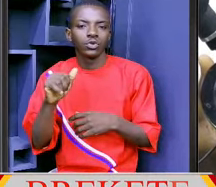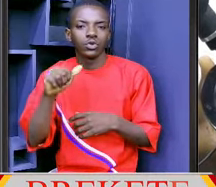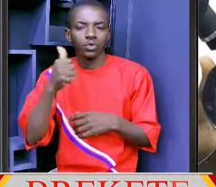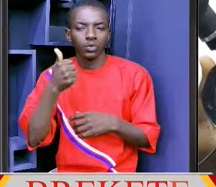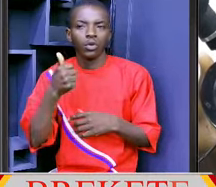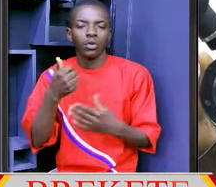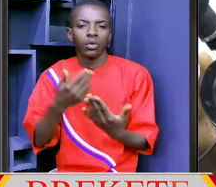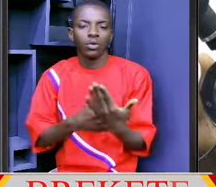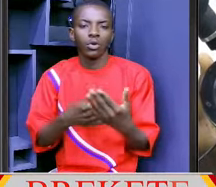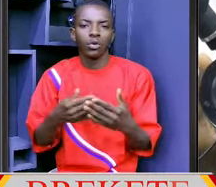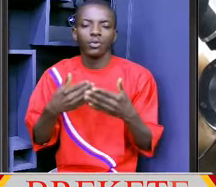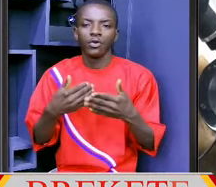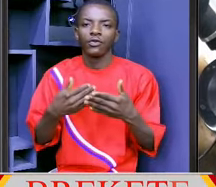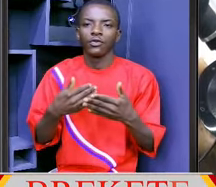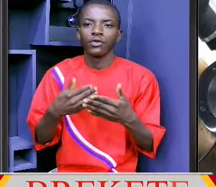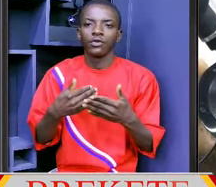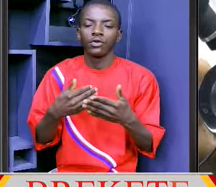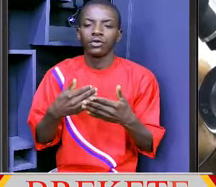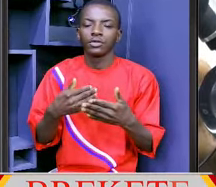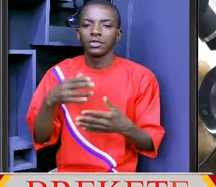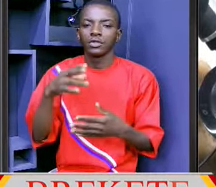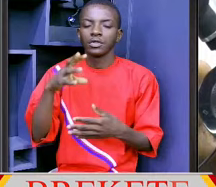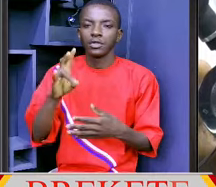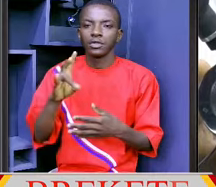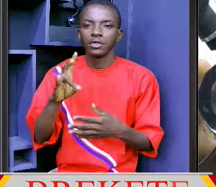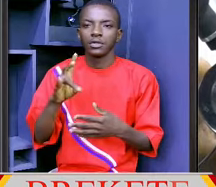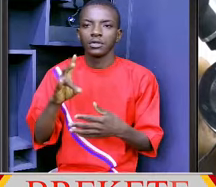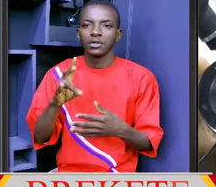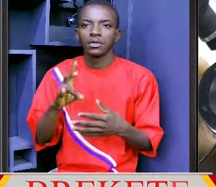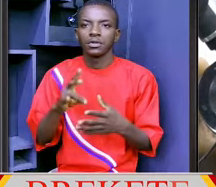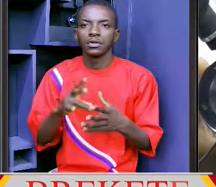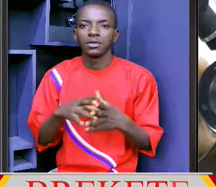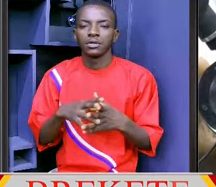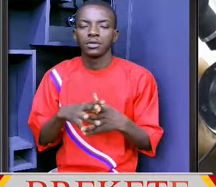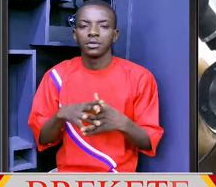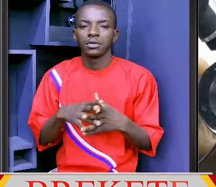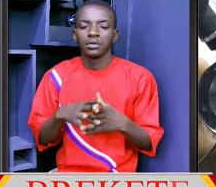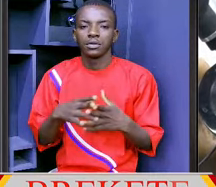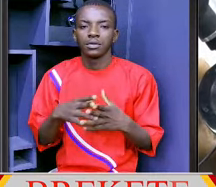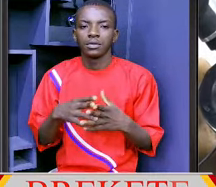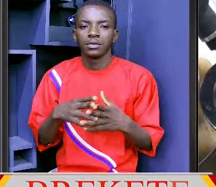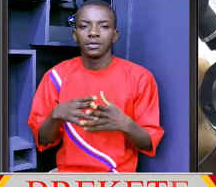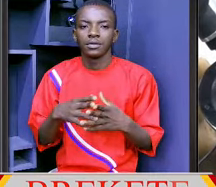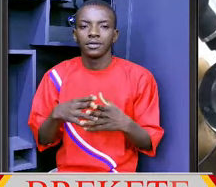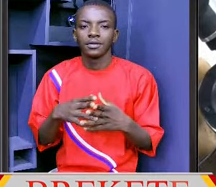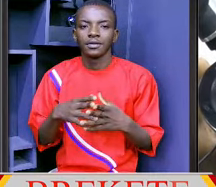tomorrow morning on or before 7 o'clock, sir. Okay, sir. Okay, my ordinary. Thank